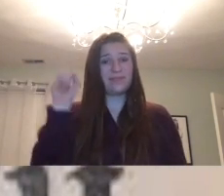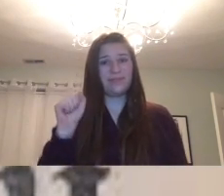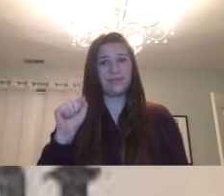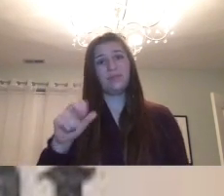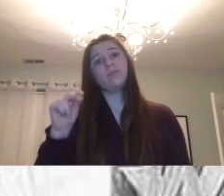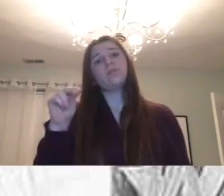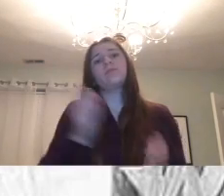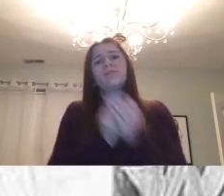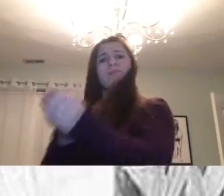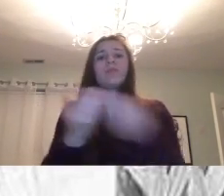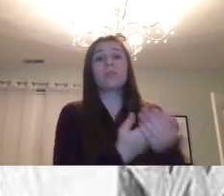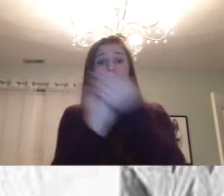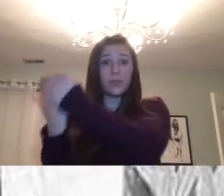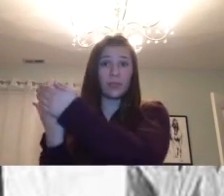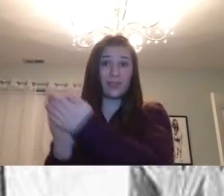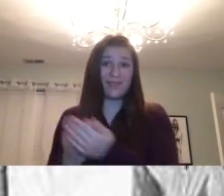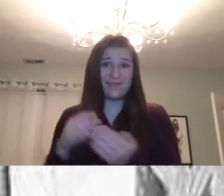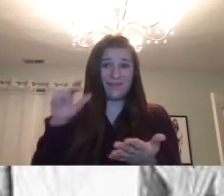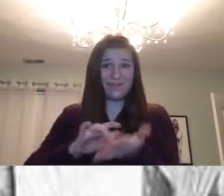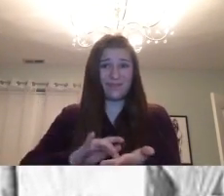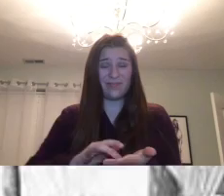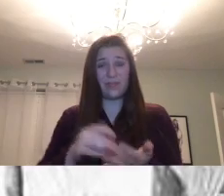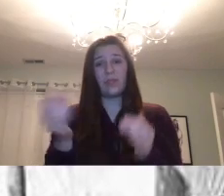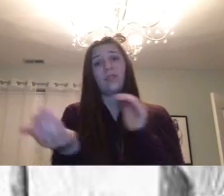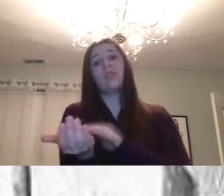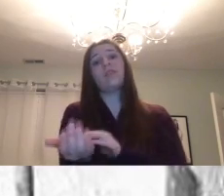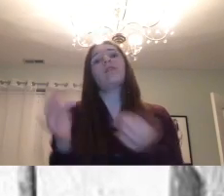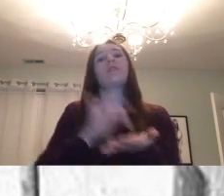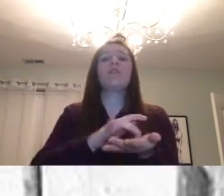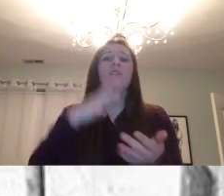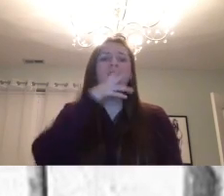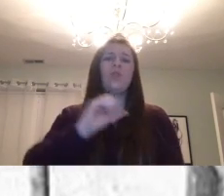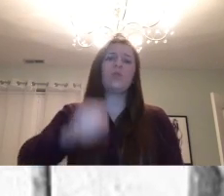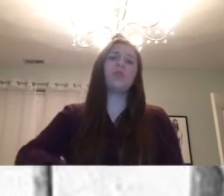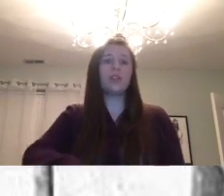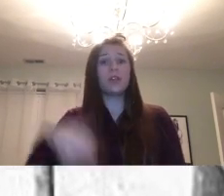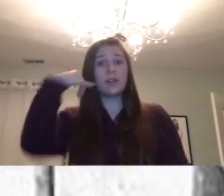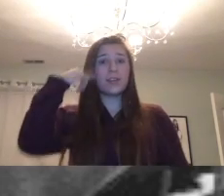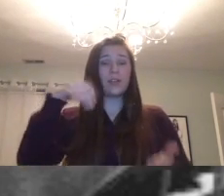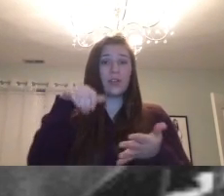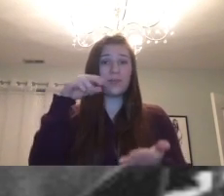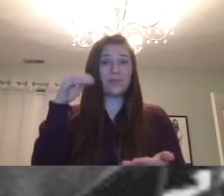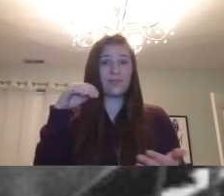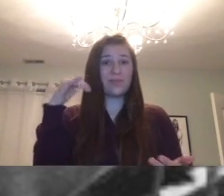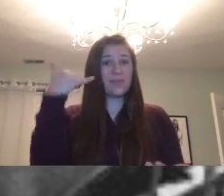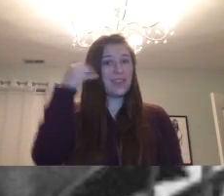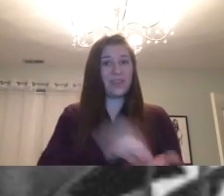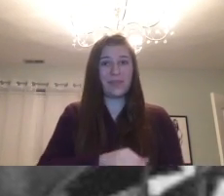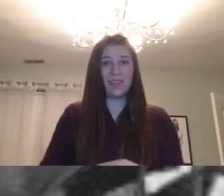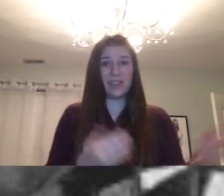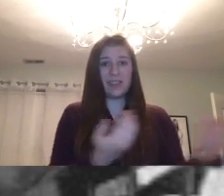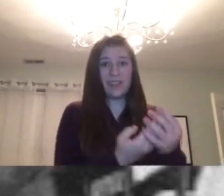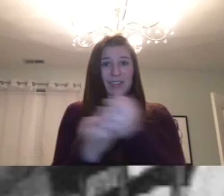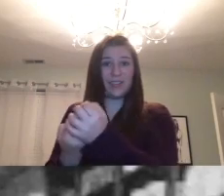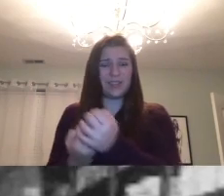disease. An icebound Nome stood no chance at facing the immense epidemic that was upon them. The only serum they had expired